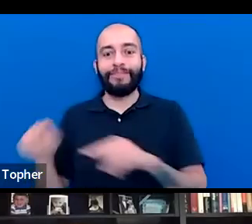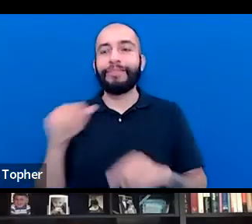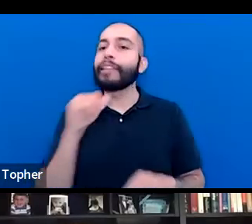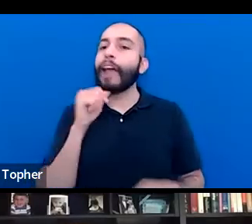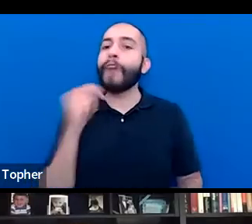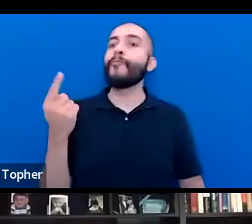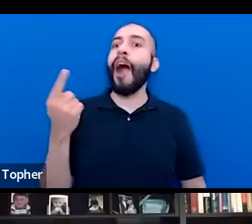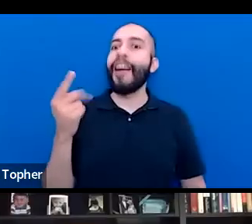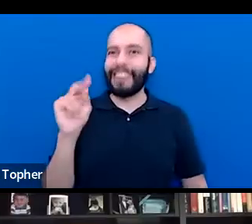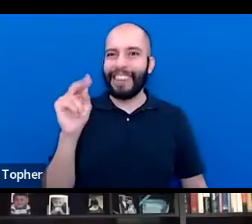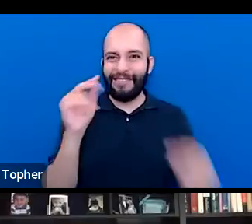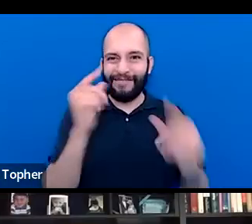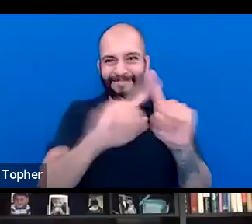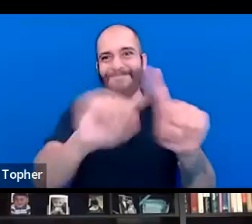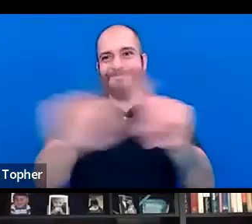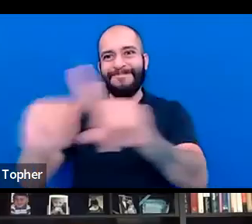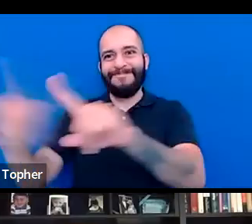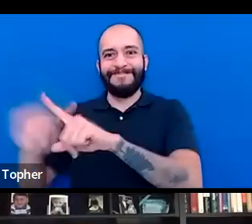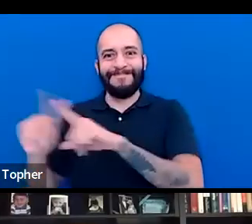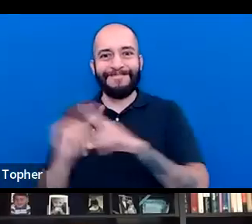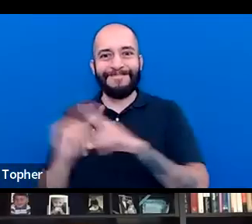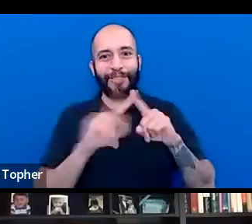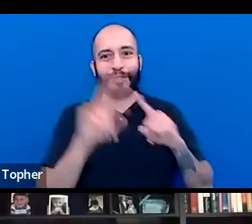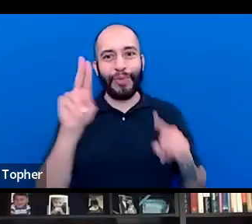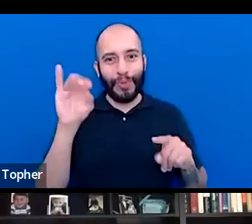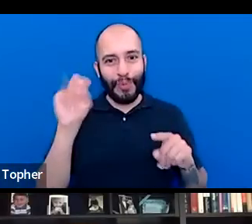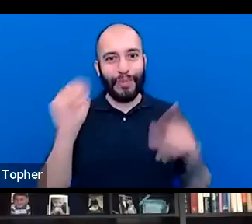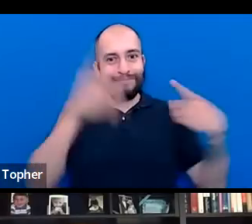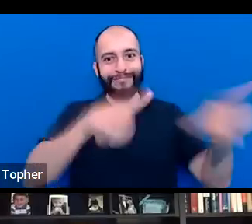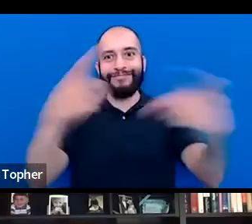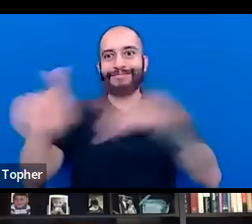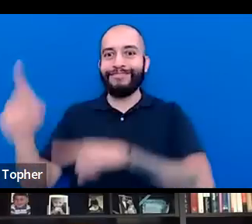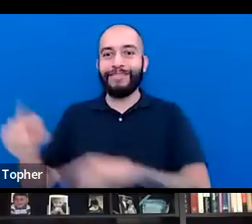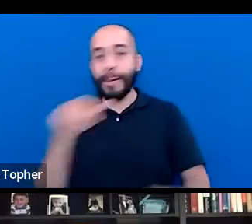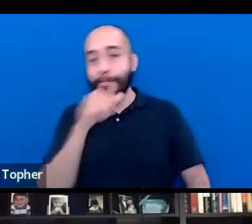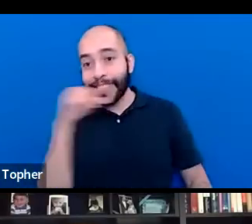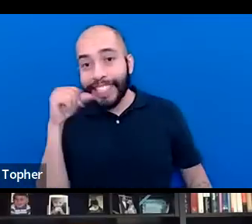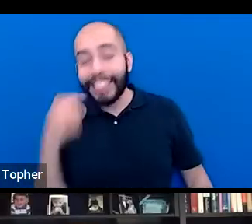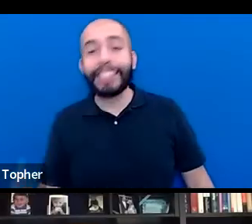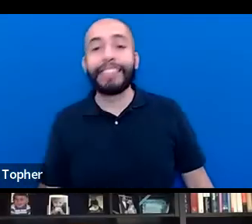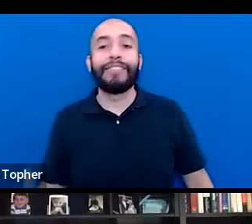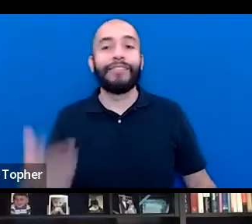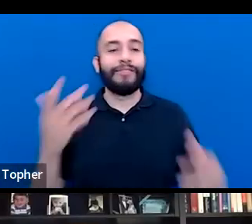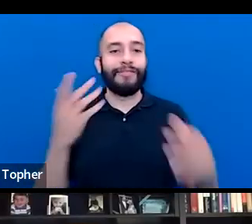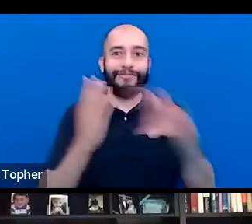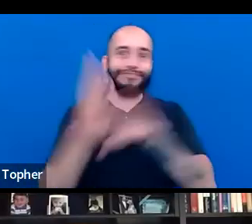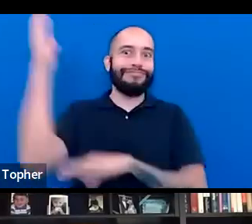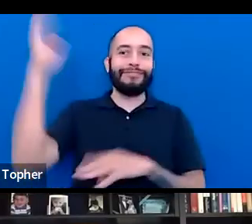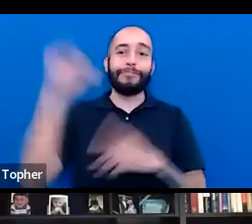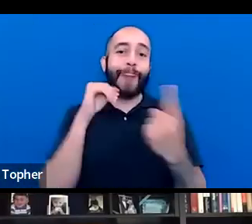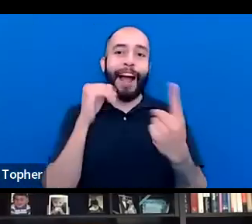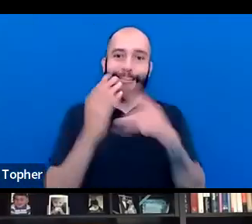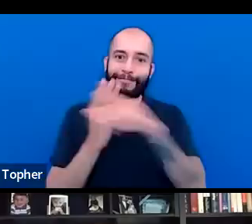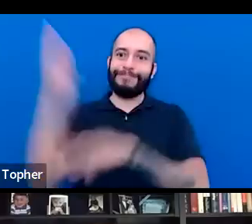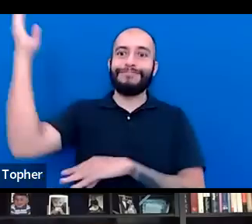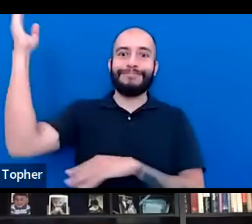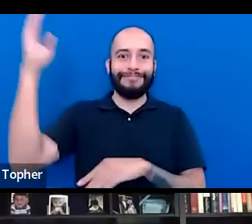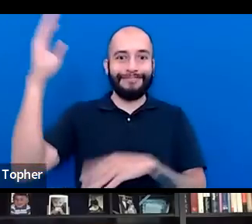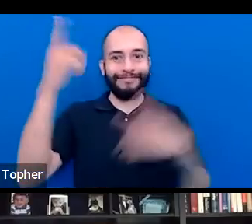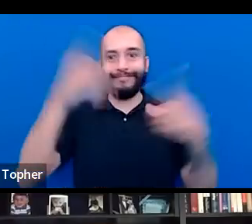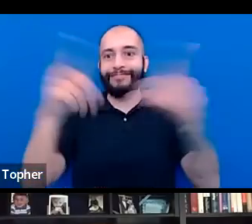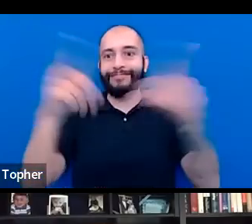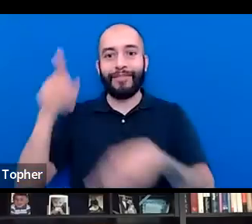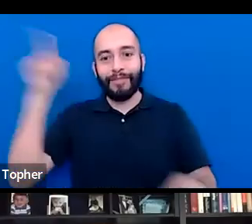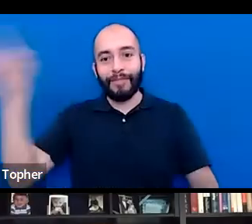have different approaches happening in different places. We have more traditional campaigns. We have new kinds of things that